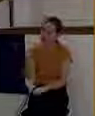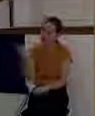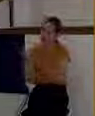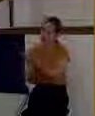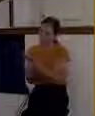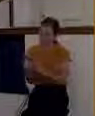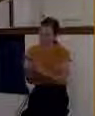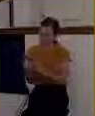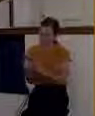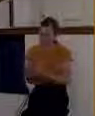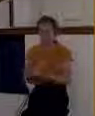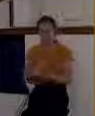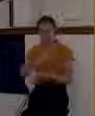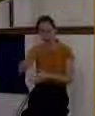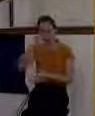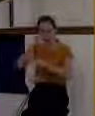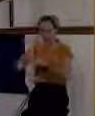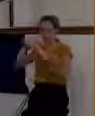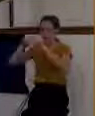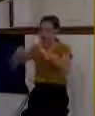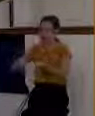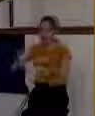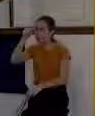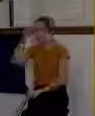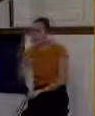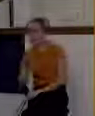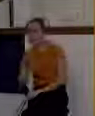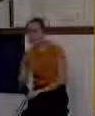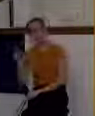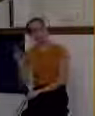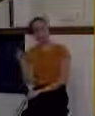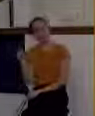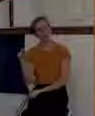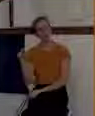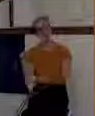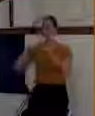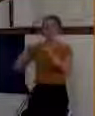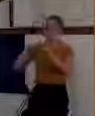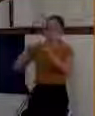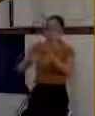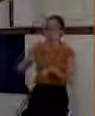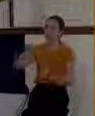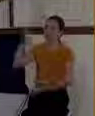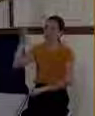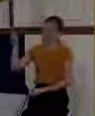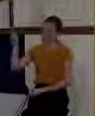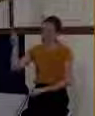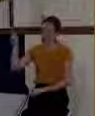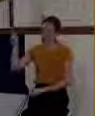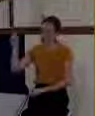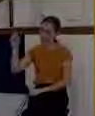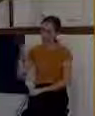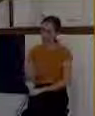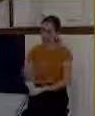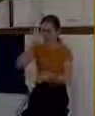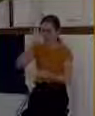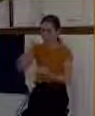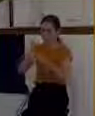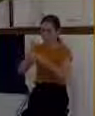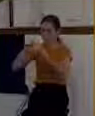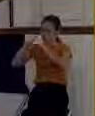any man. Our faith is in you. Our faith is in the Son of God, the risen Son of God. That's the